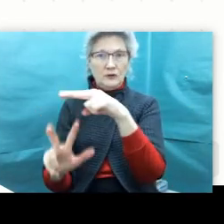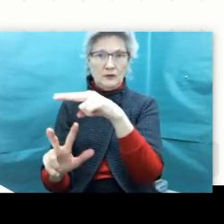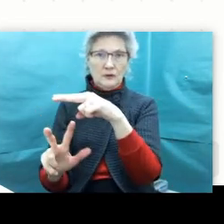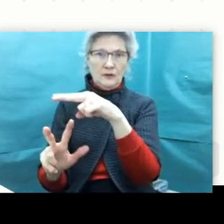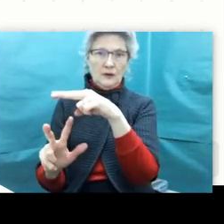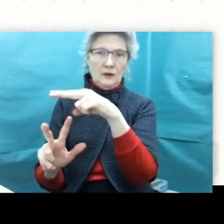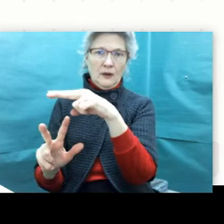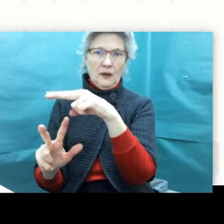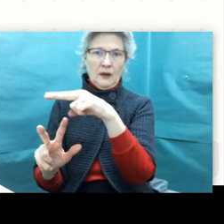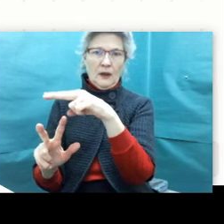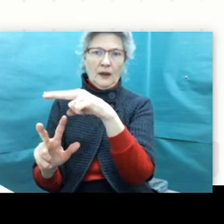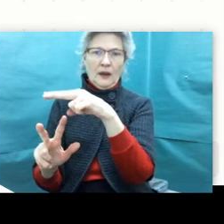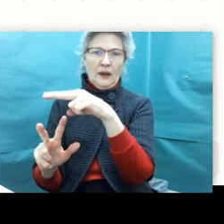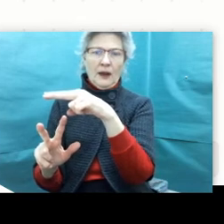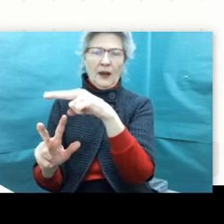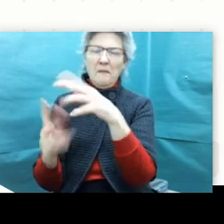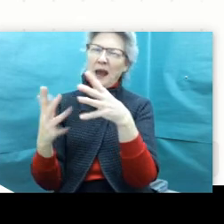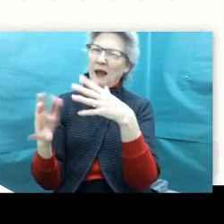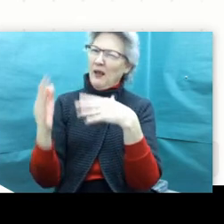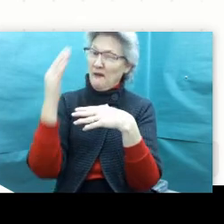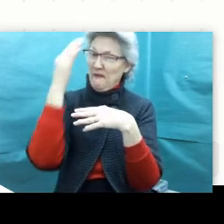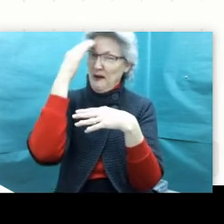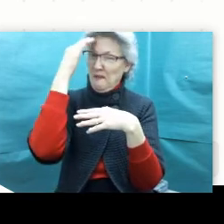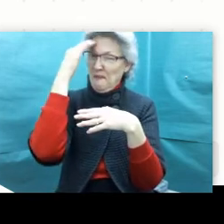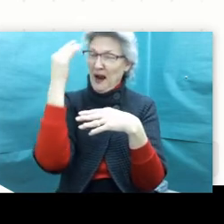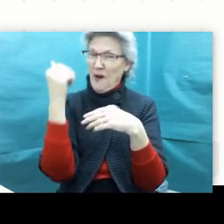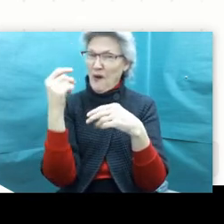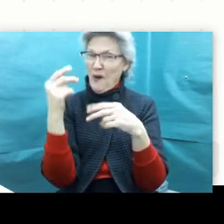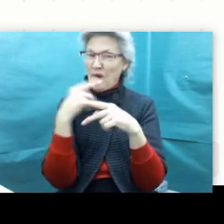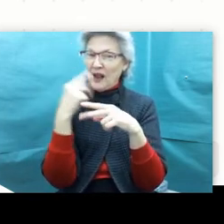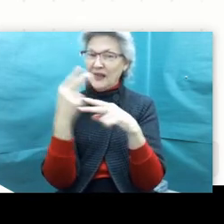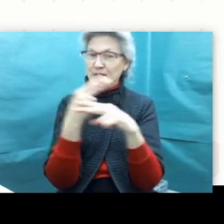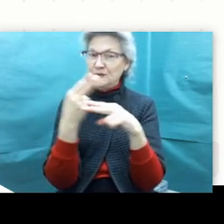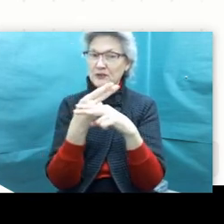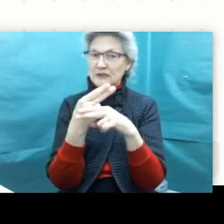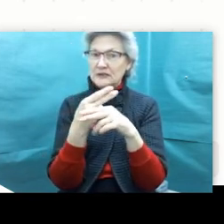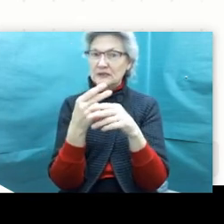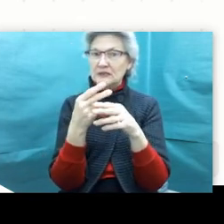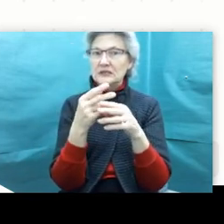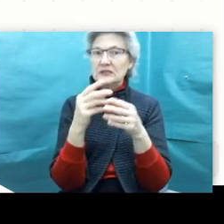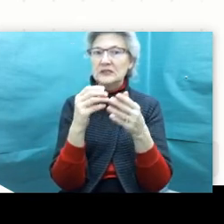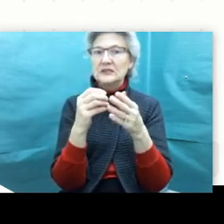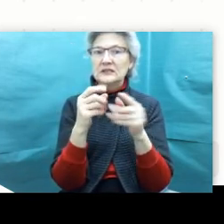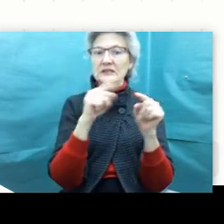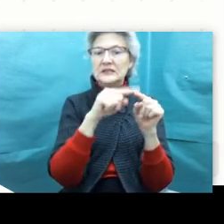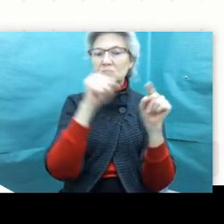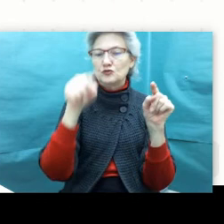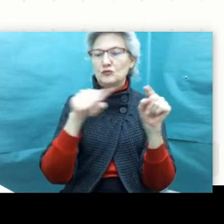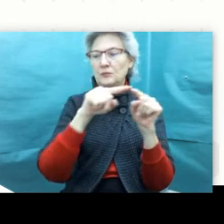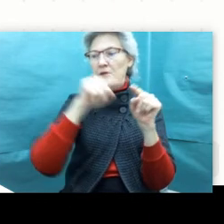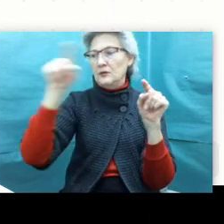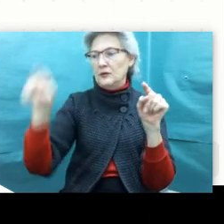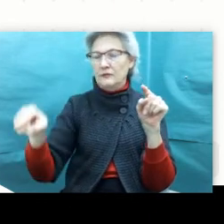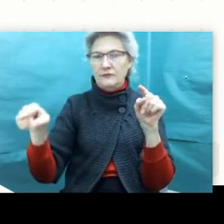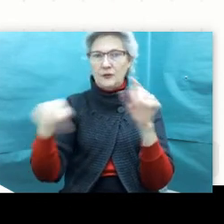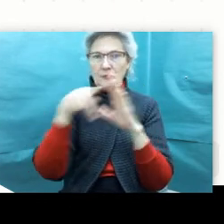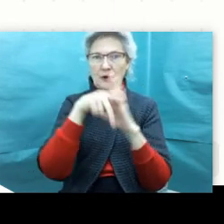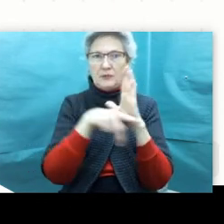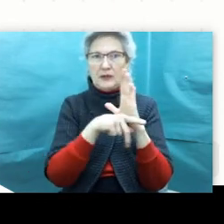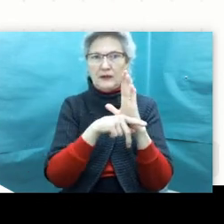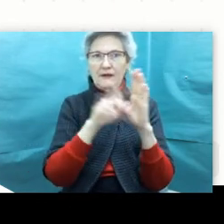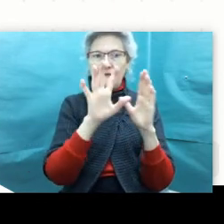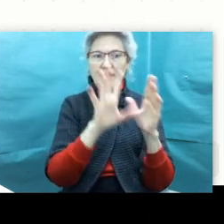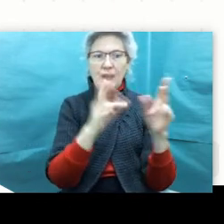5 times 2/3. This may look familiar because we're actually using the distributive property. We're doing